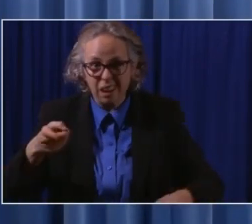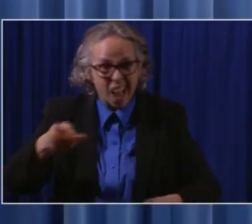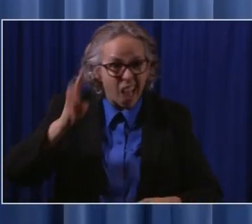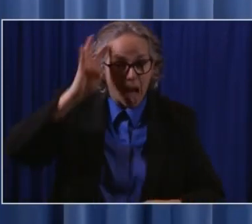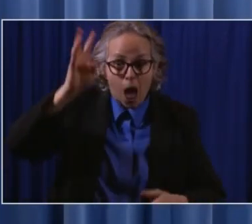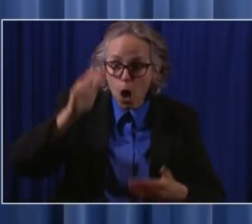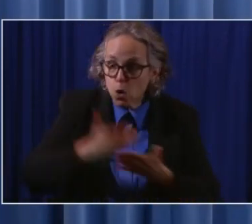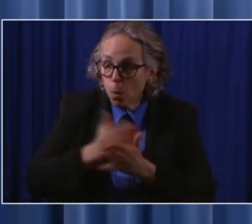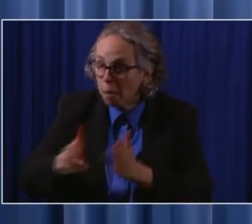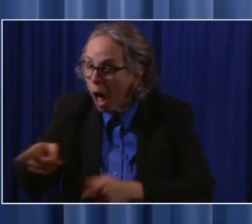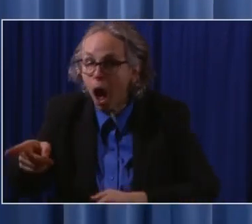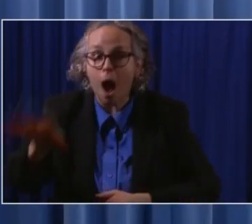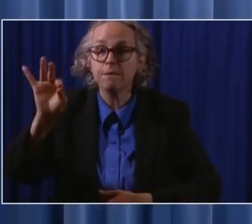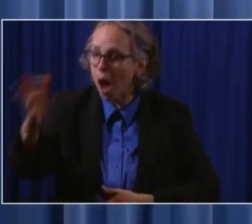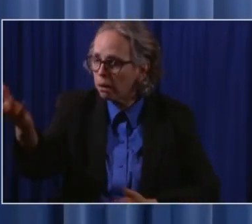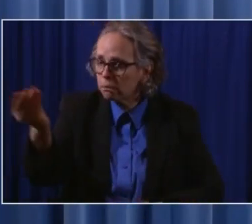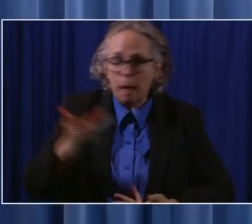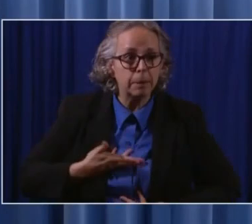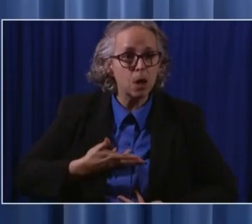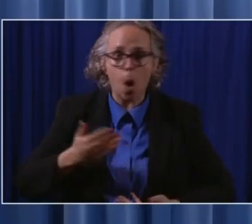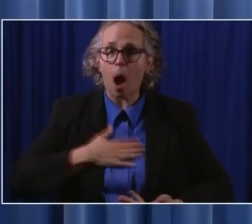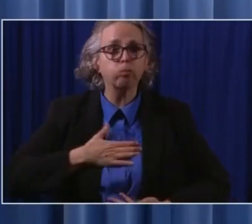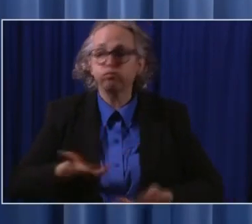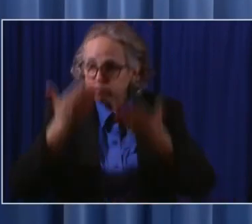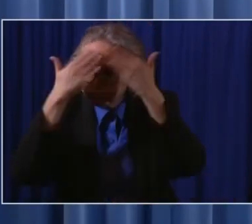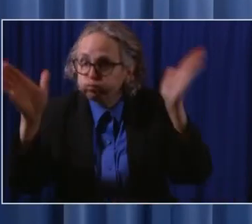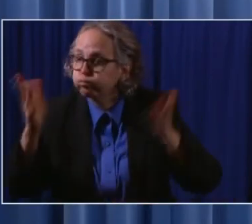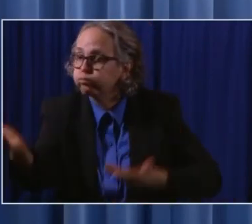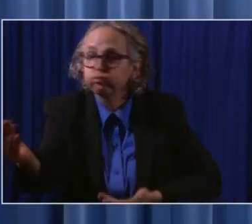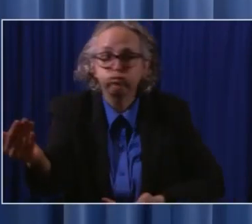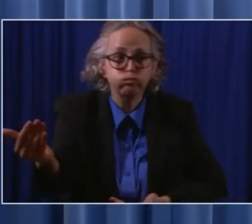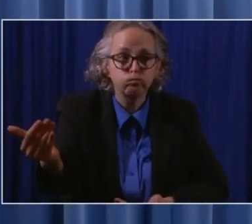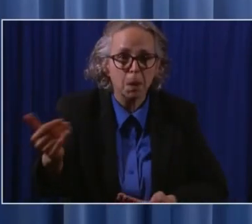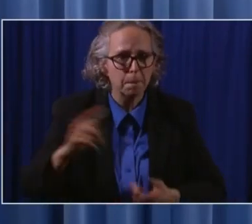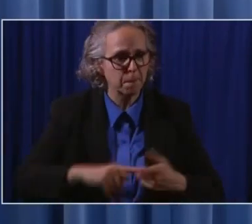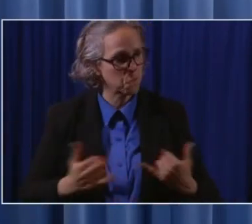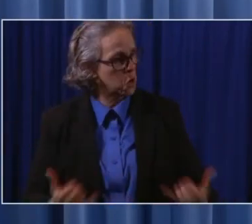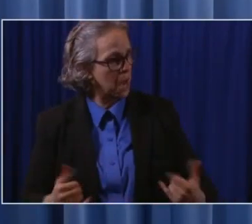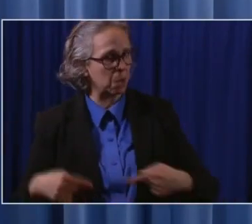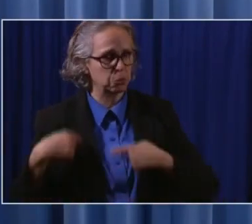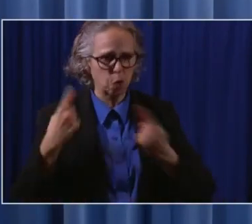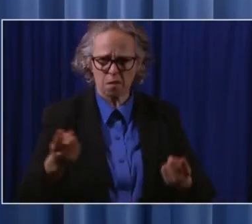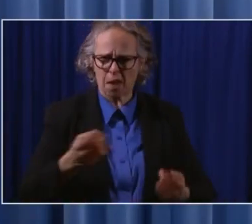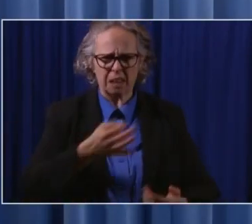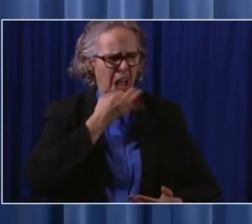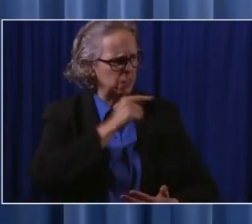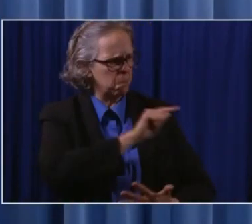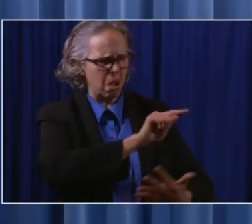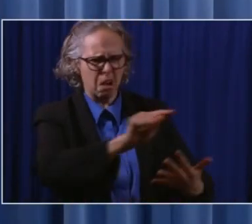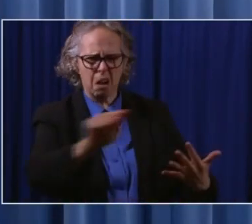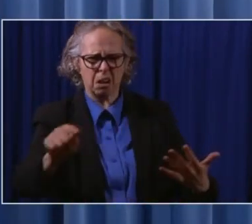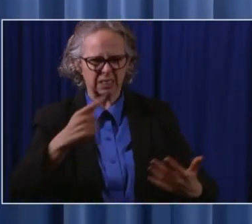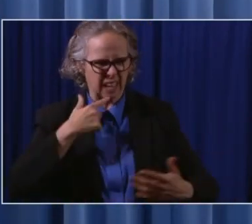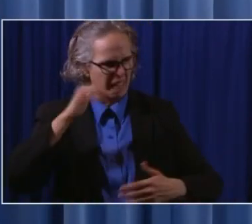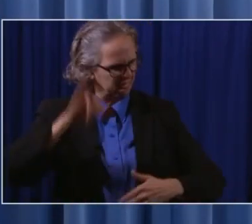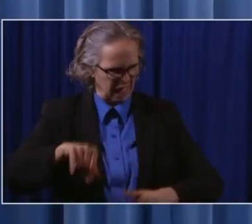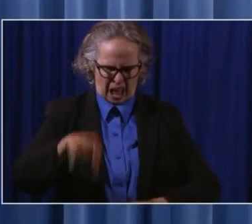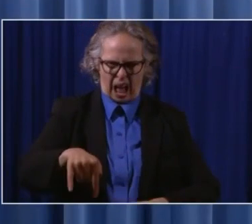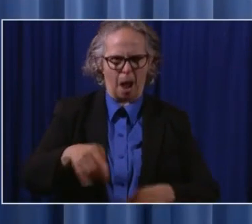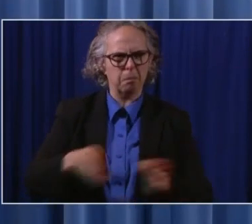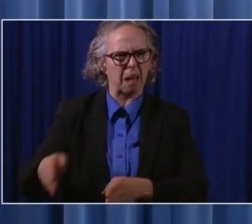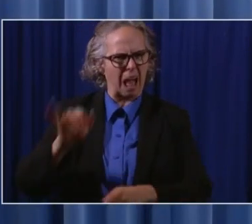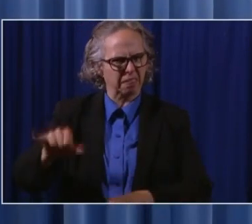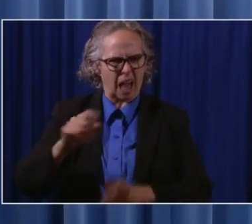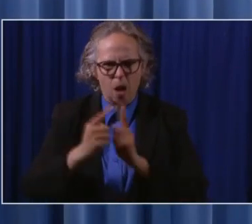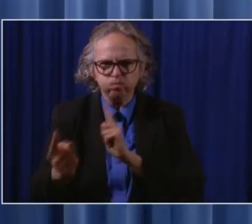we will deploy anything, that would slow this down. But what we're